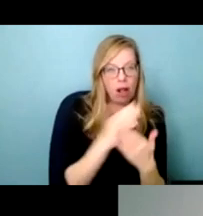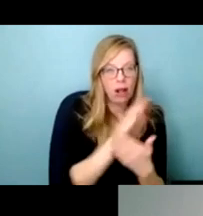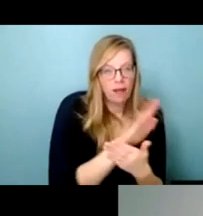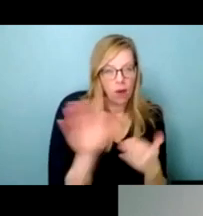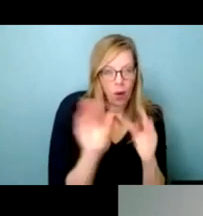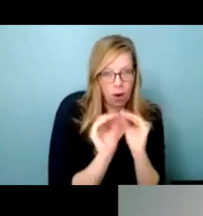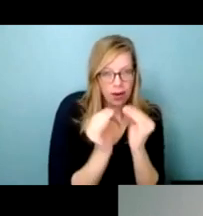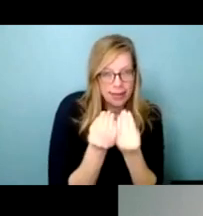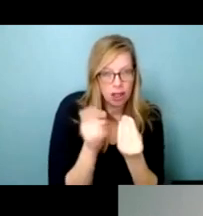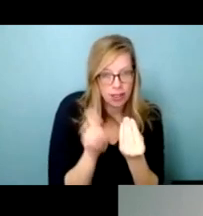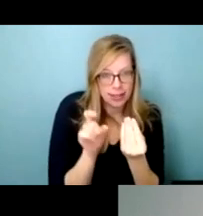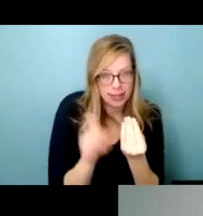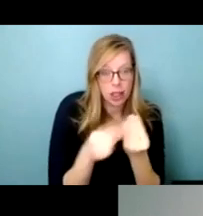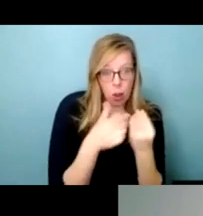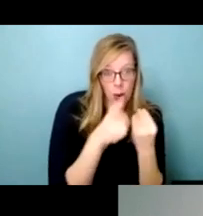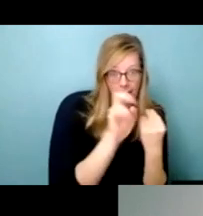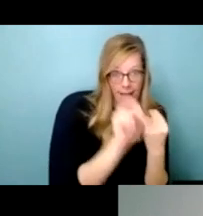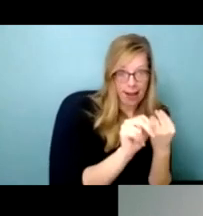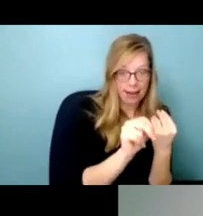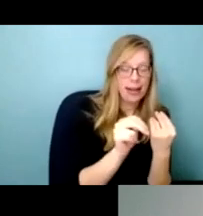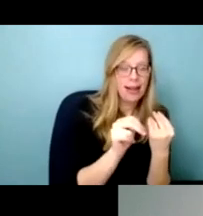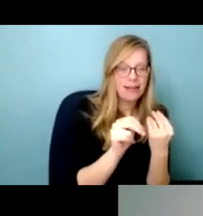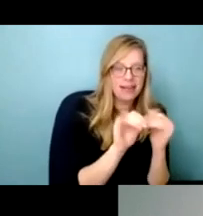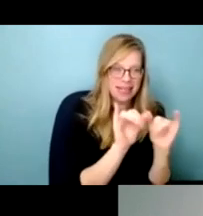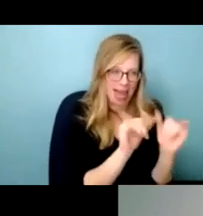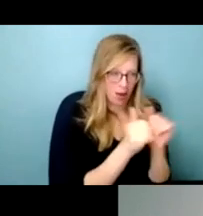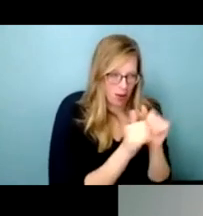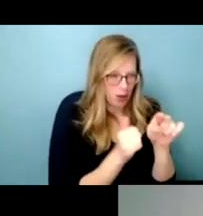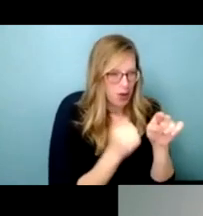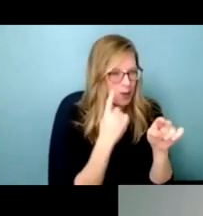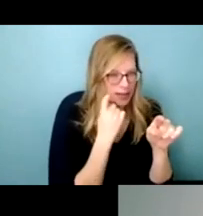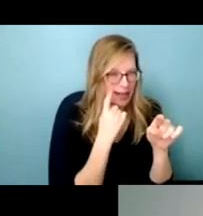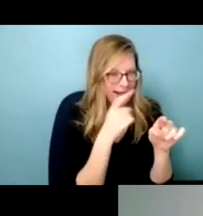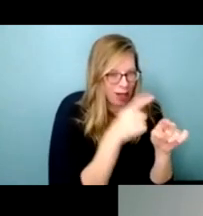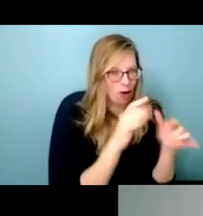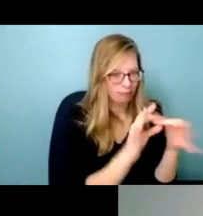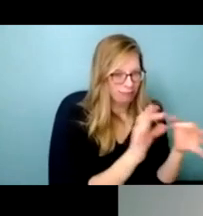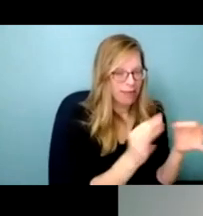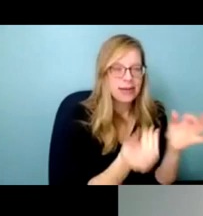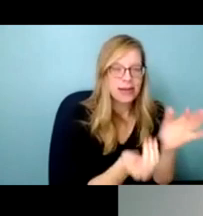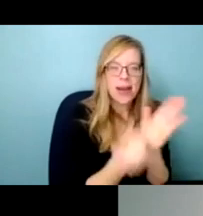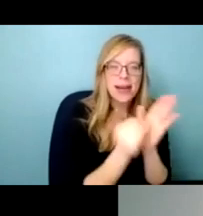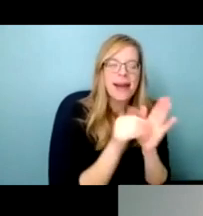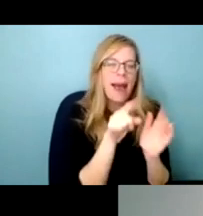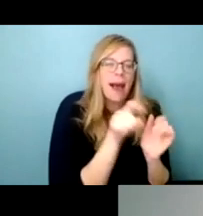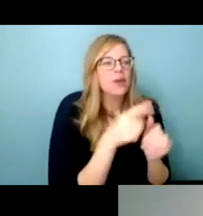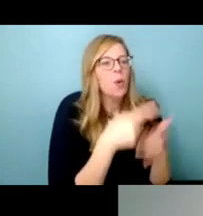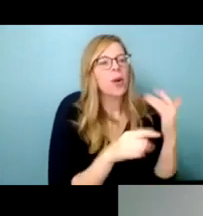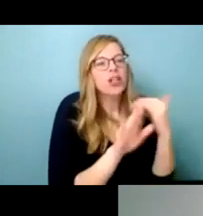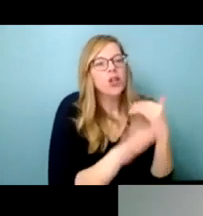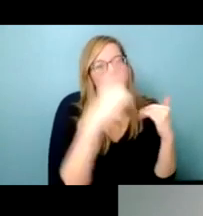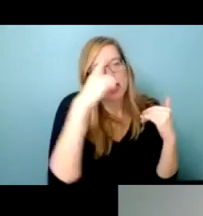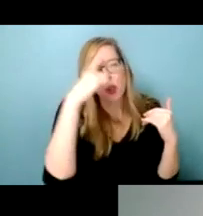And Glenn, I'm gonna stick with you since you're already on the screen. Give me your dream funding scenario.